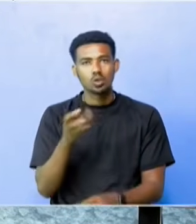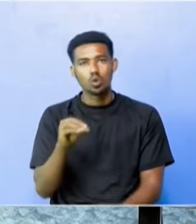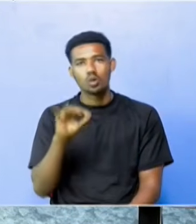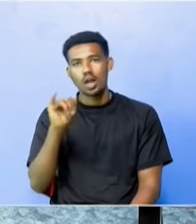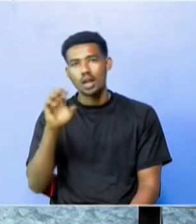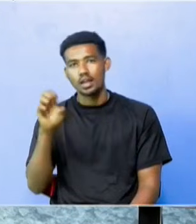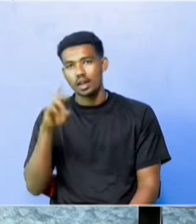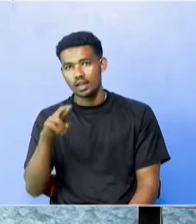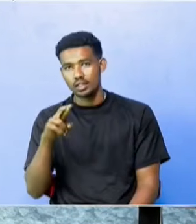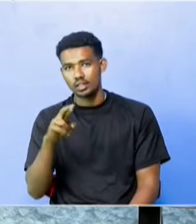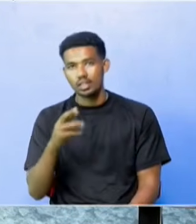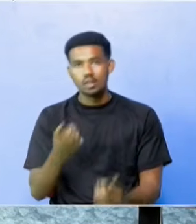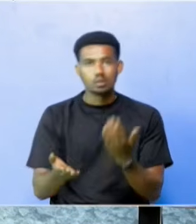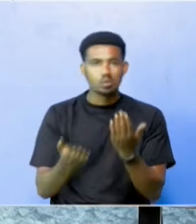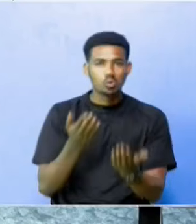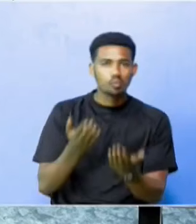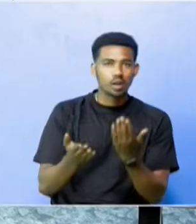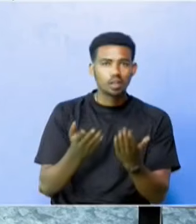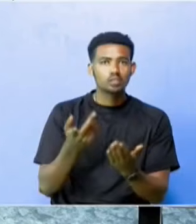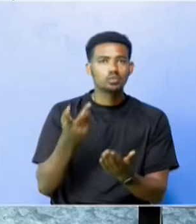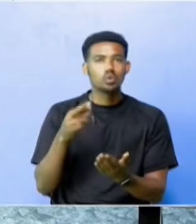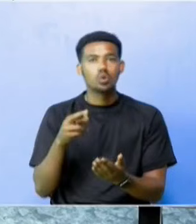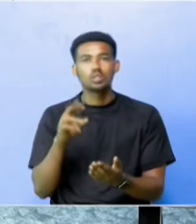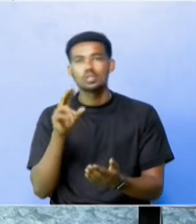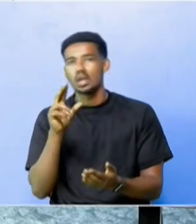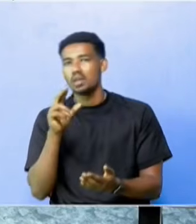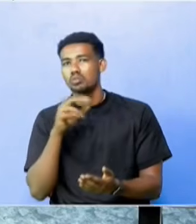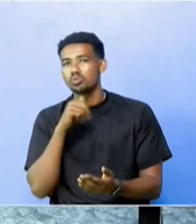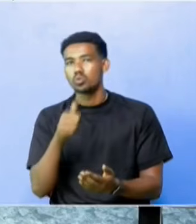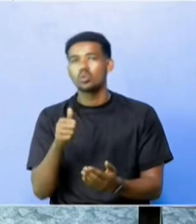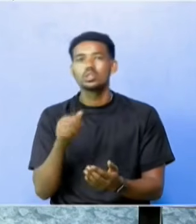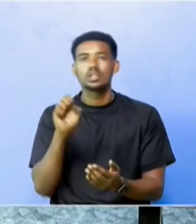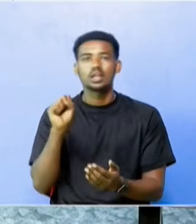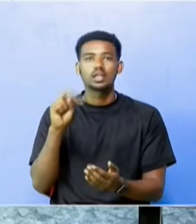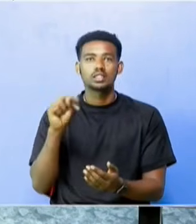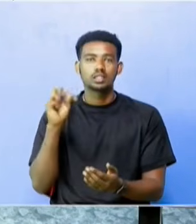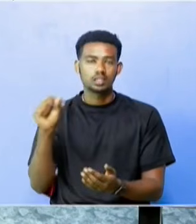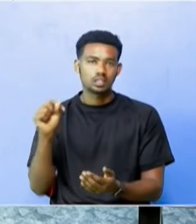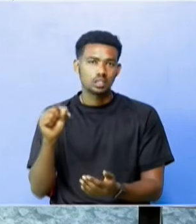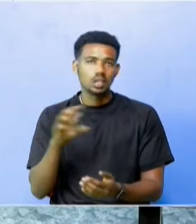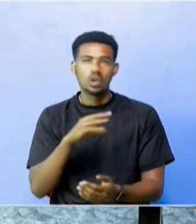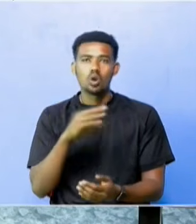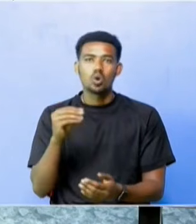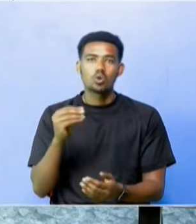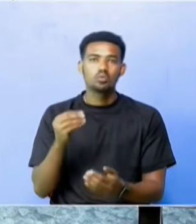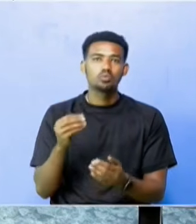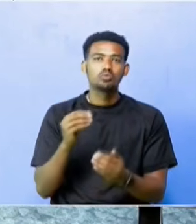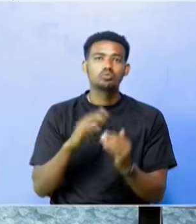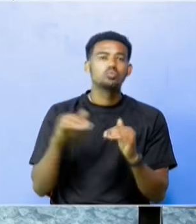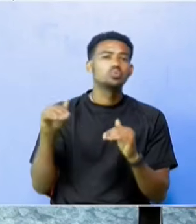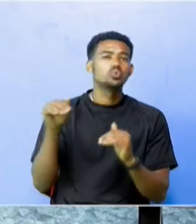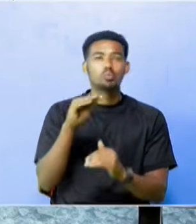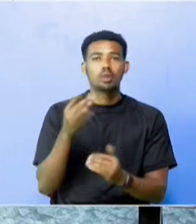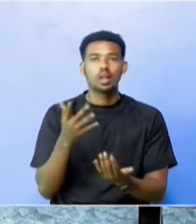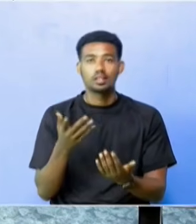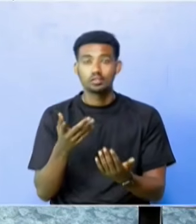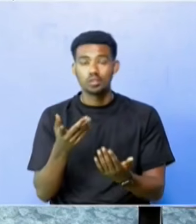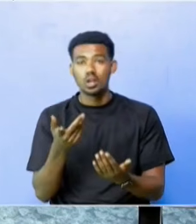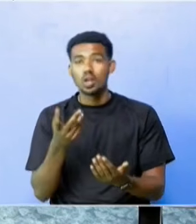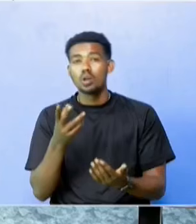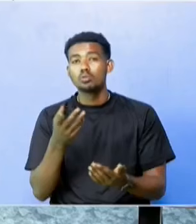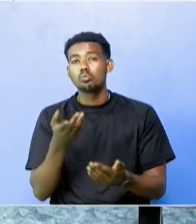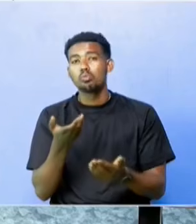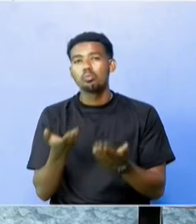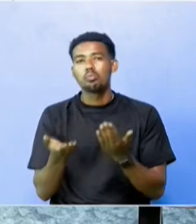in the case of comparative. They don't add est or iest in the case of superlative. Or they don't even come